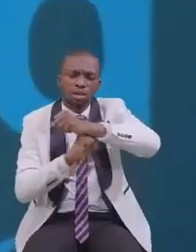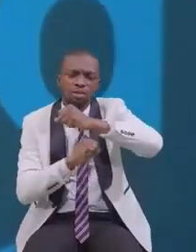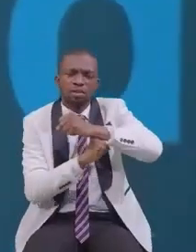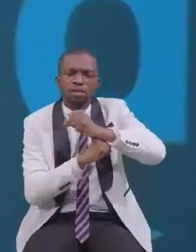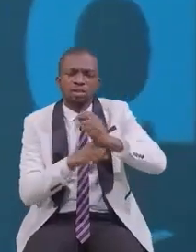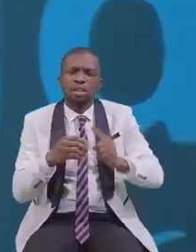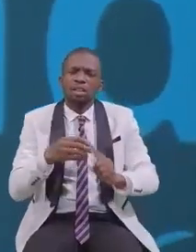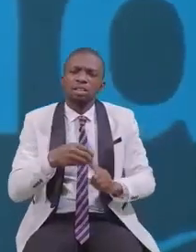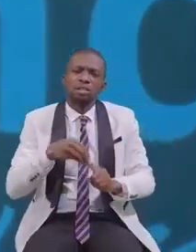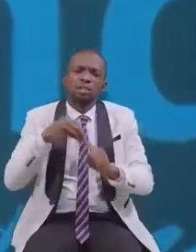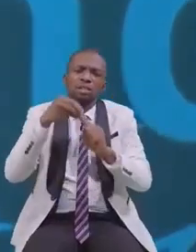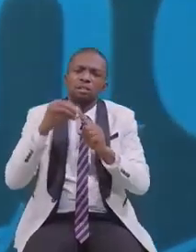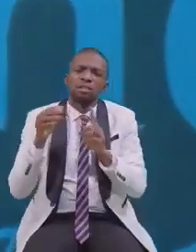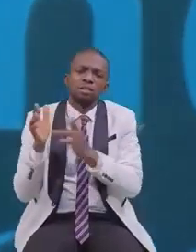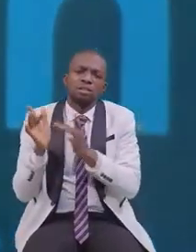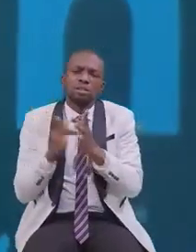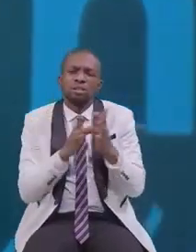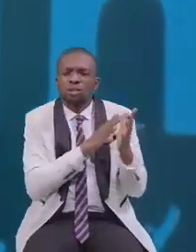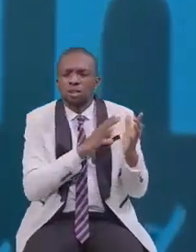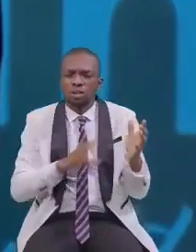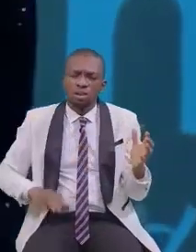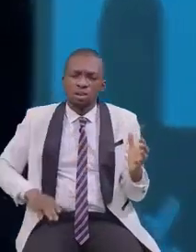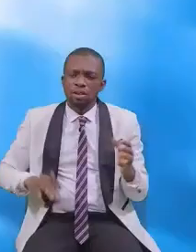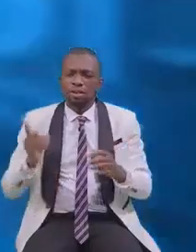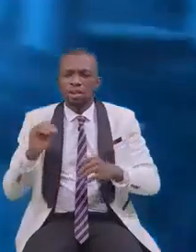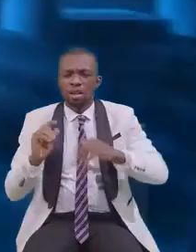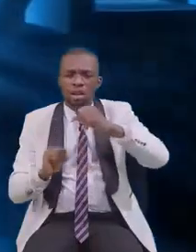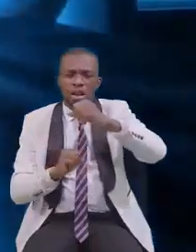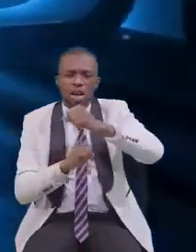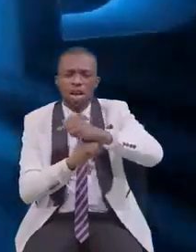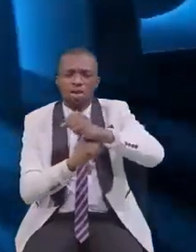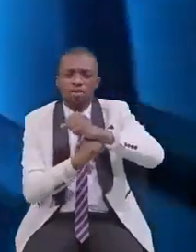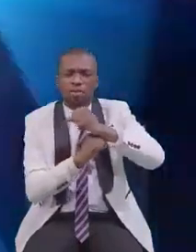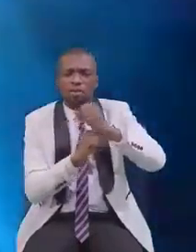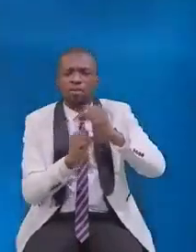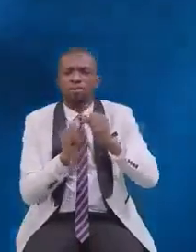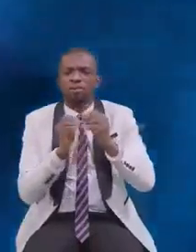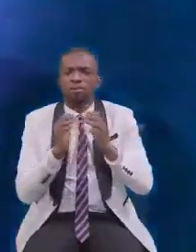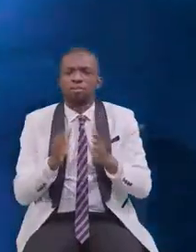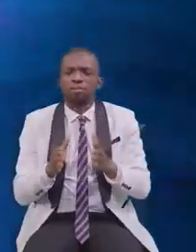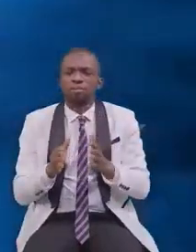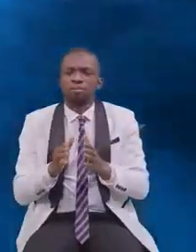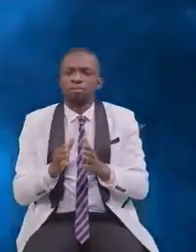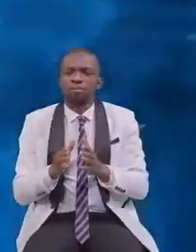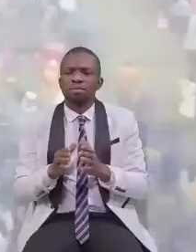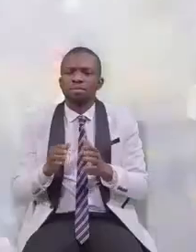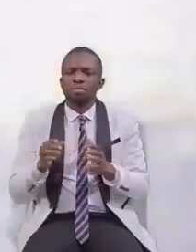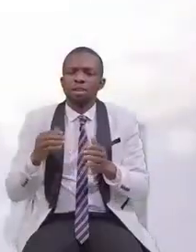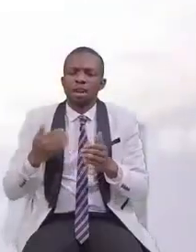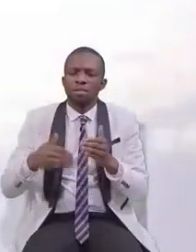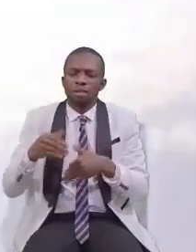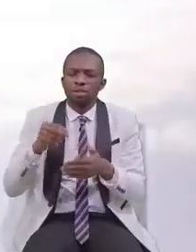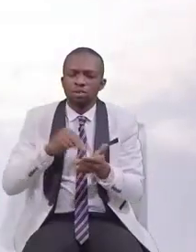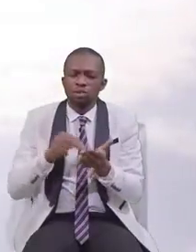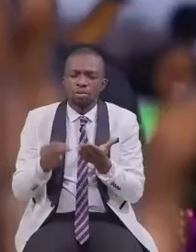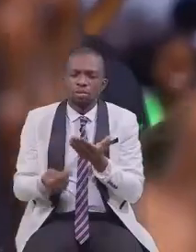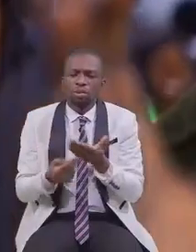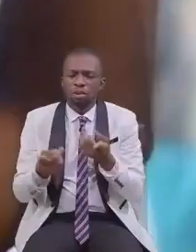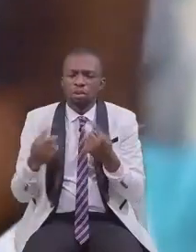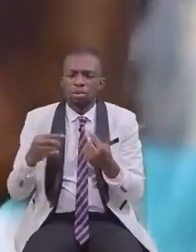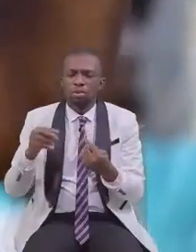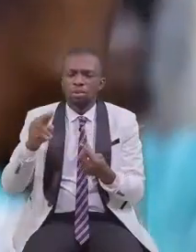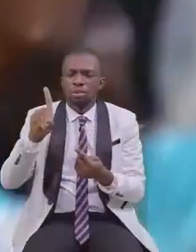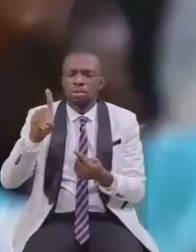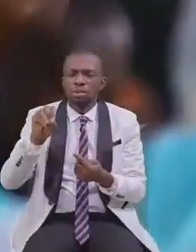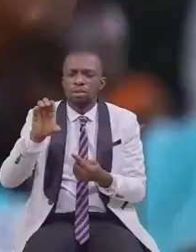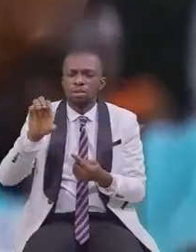except Jesus Christ, the advocate. After November comes December. 'Tis the season of